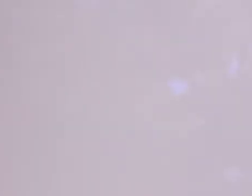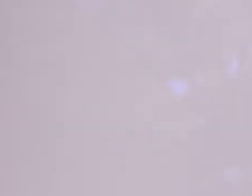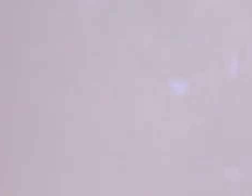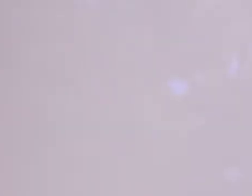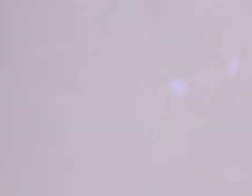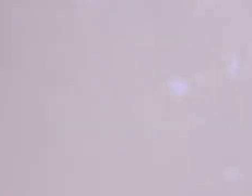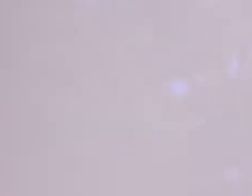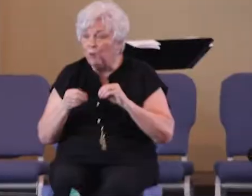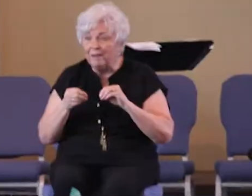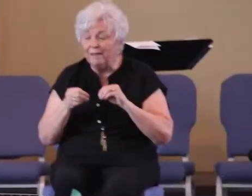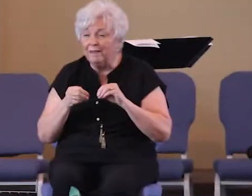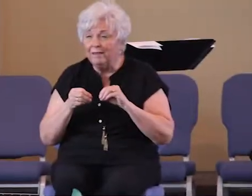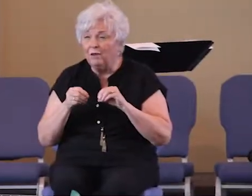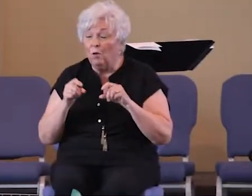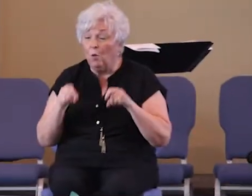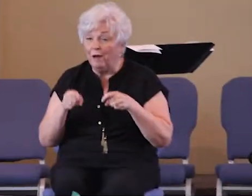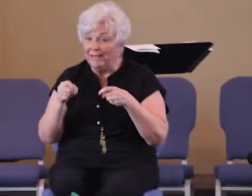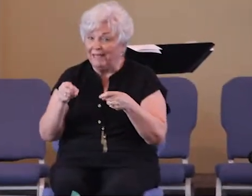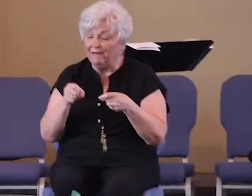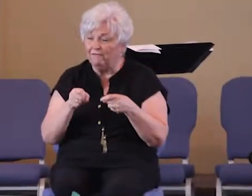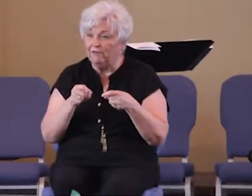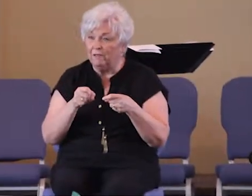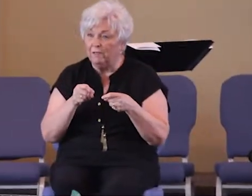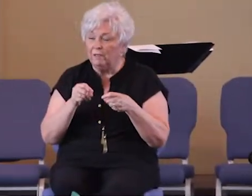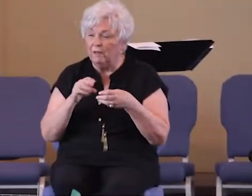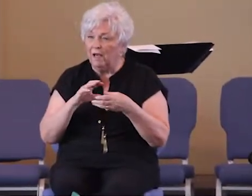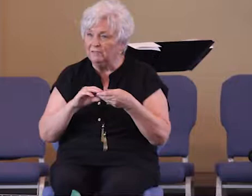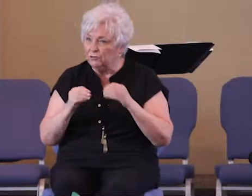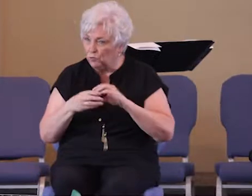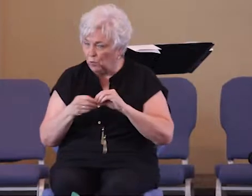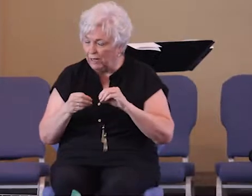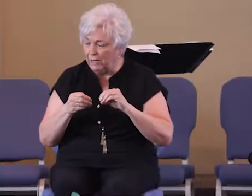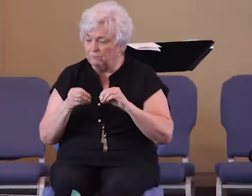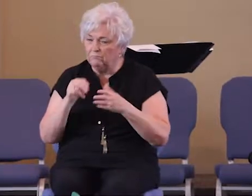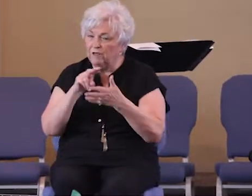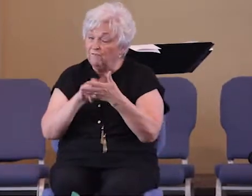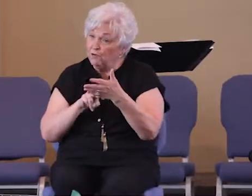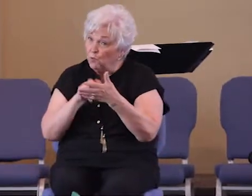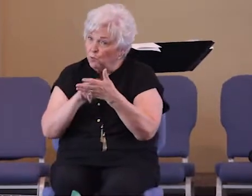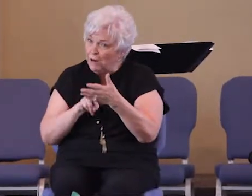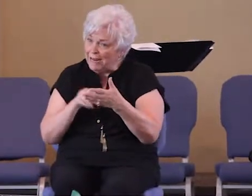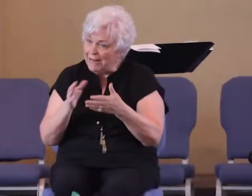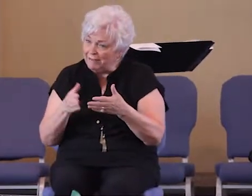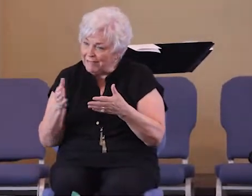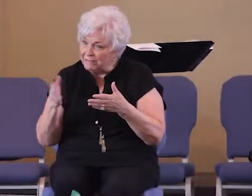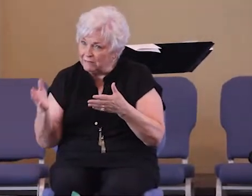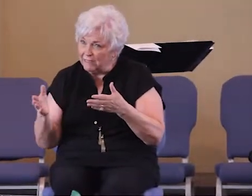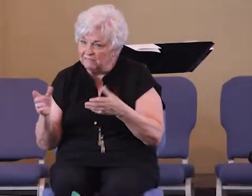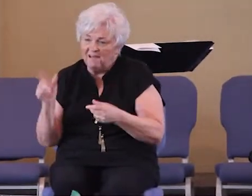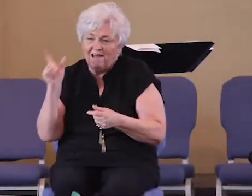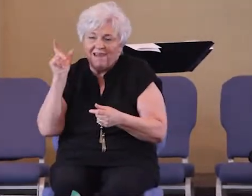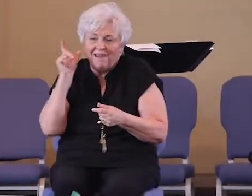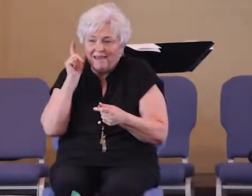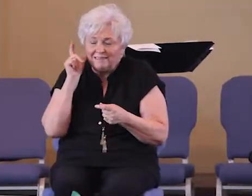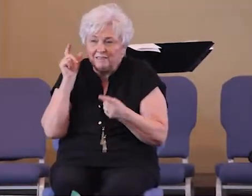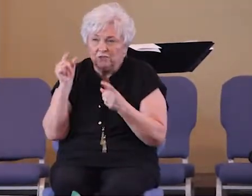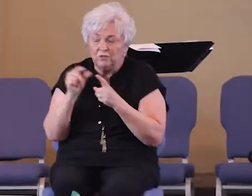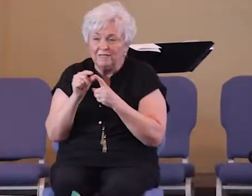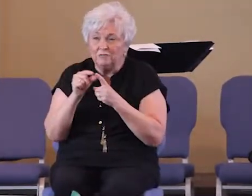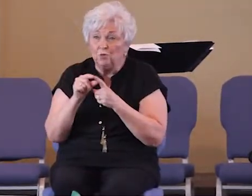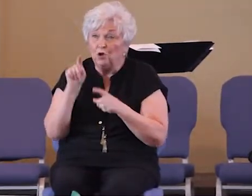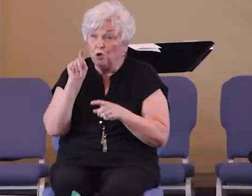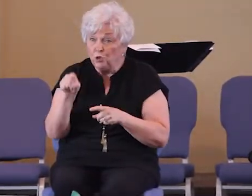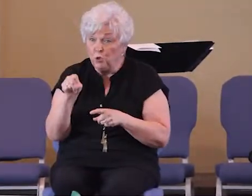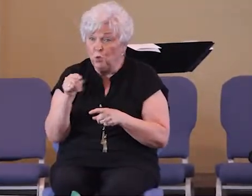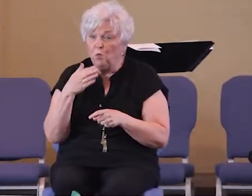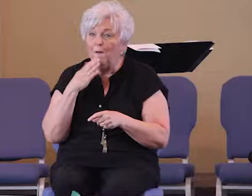an account, but to say, if you read these things, if you listen to these words, you'll be a better person.